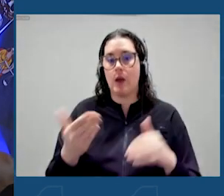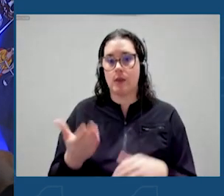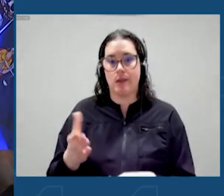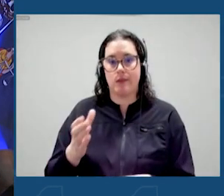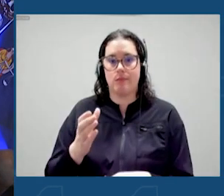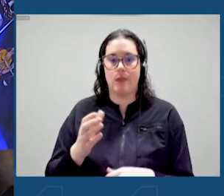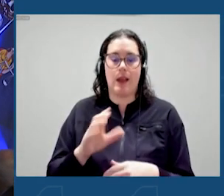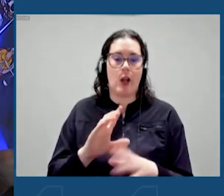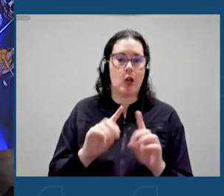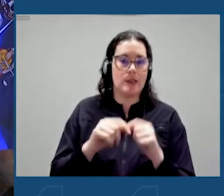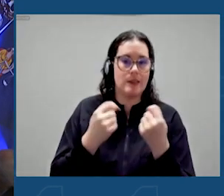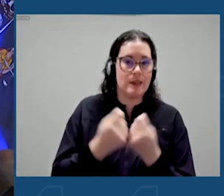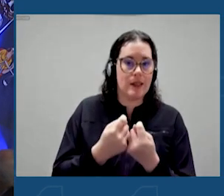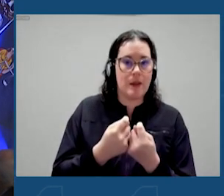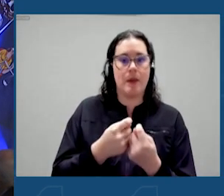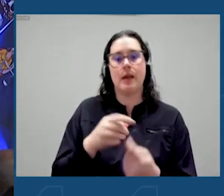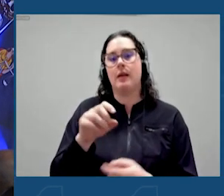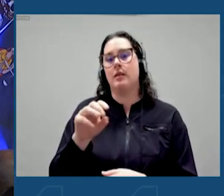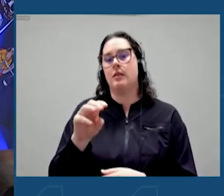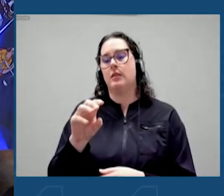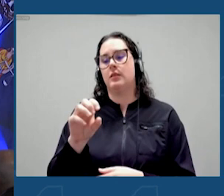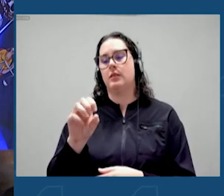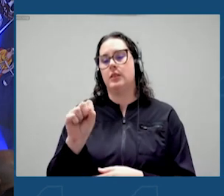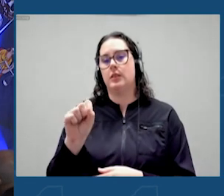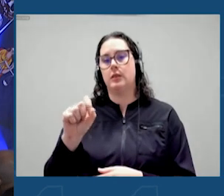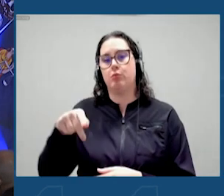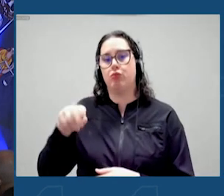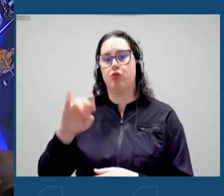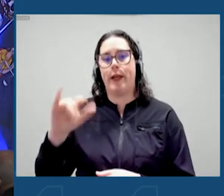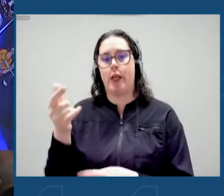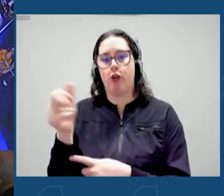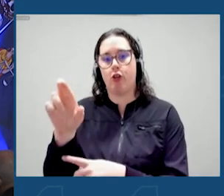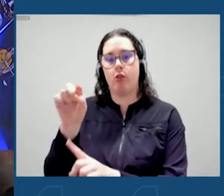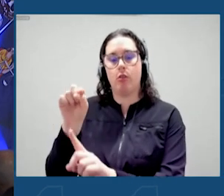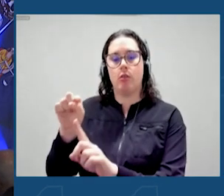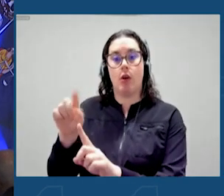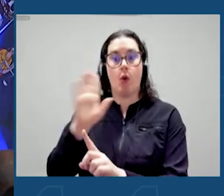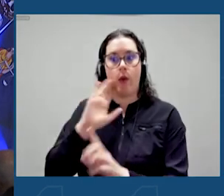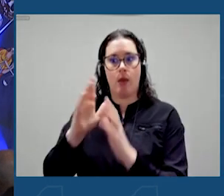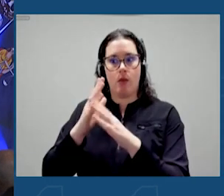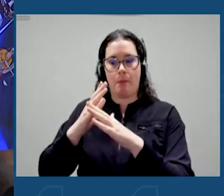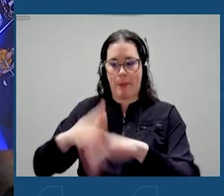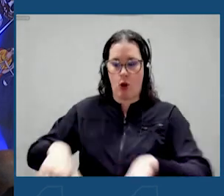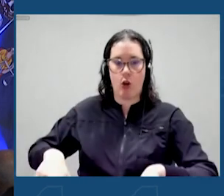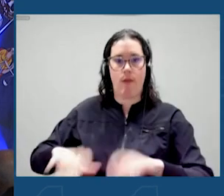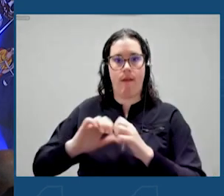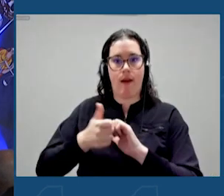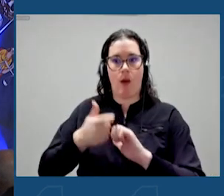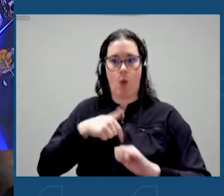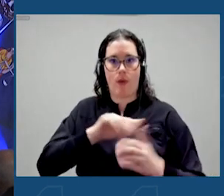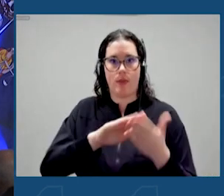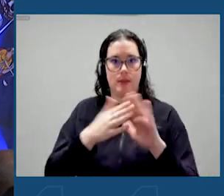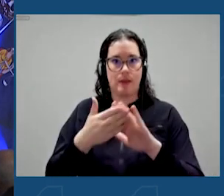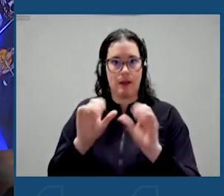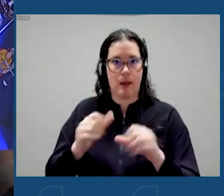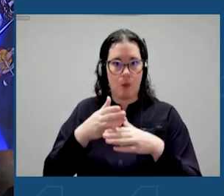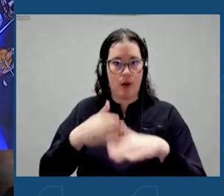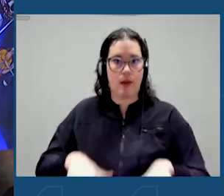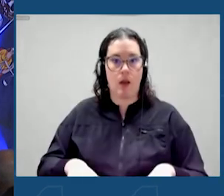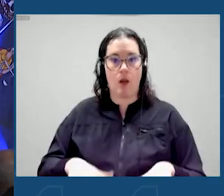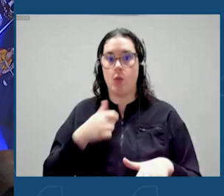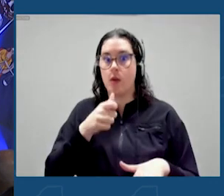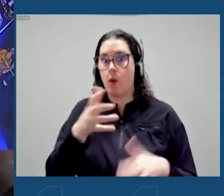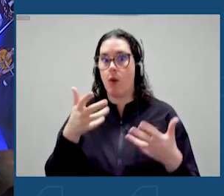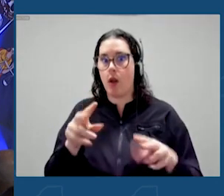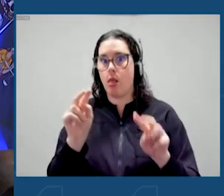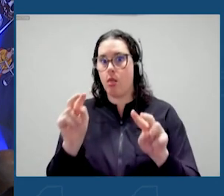Mayor Maria Torres Springer, we broke down what are the barriers, what can we do as a city. Let's not look towards Albany and